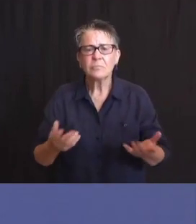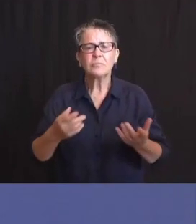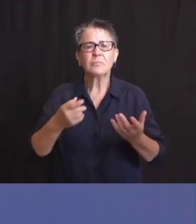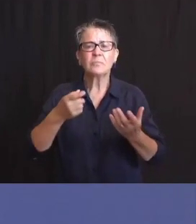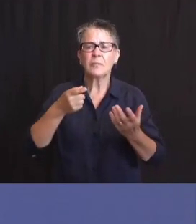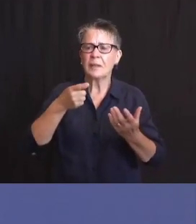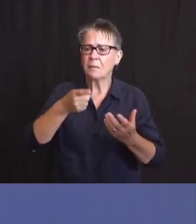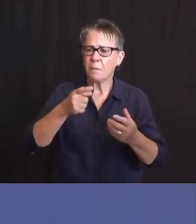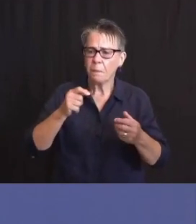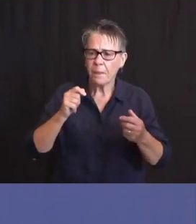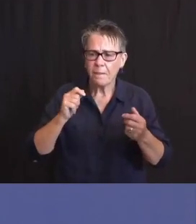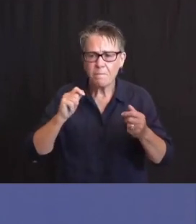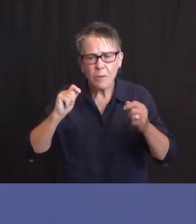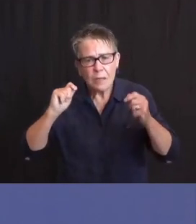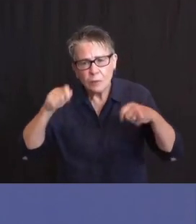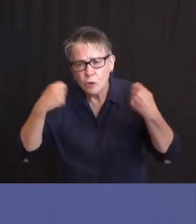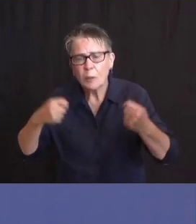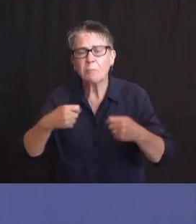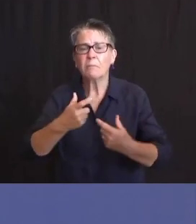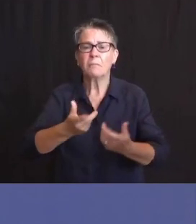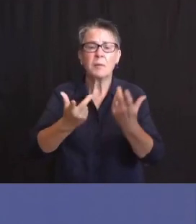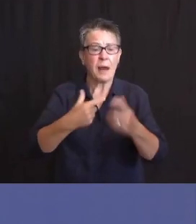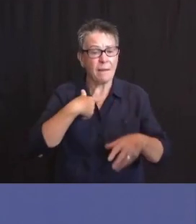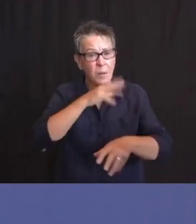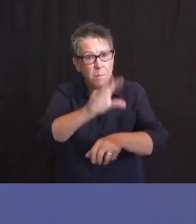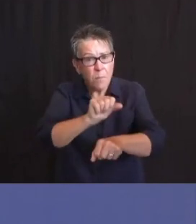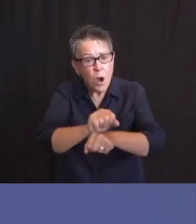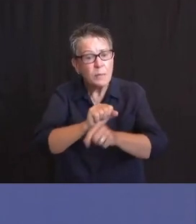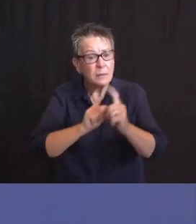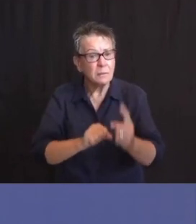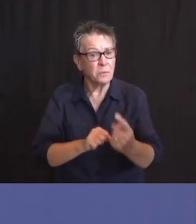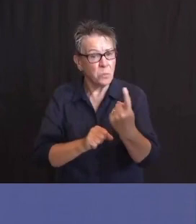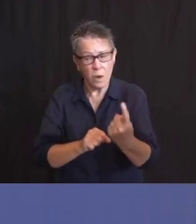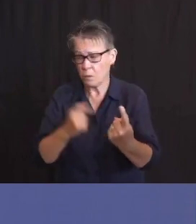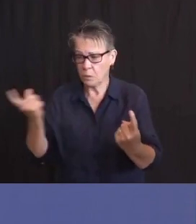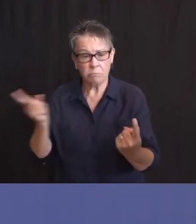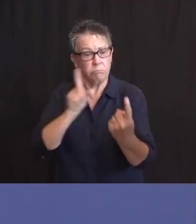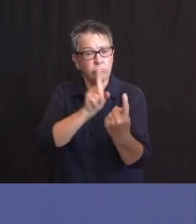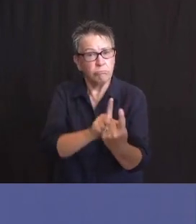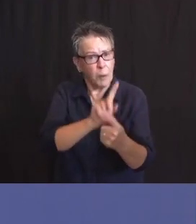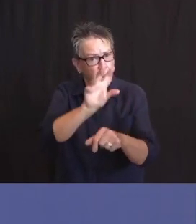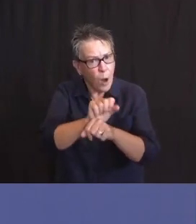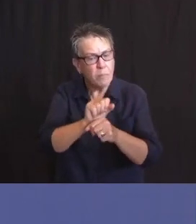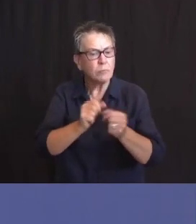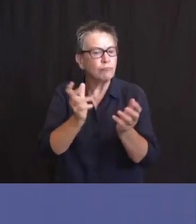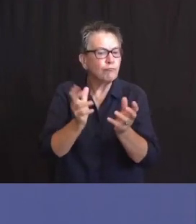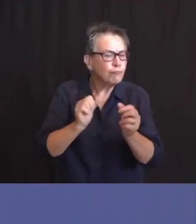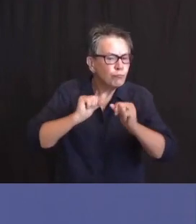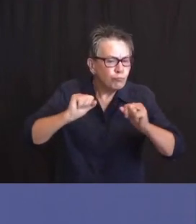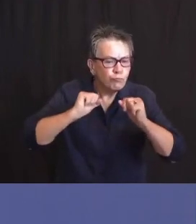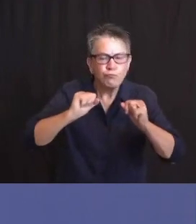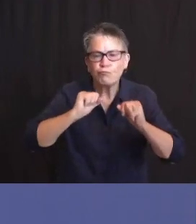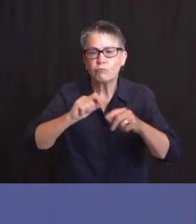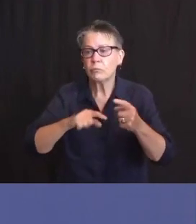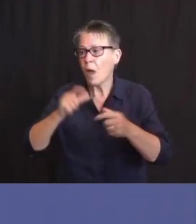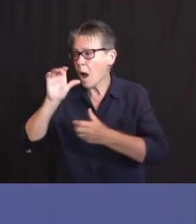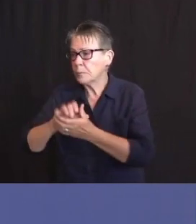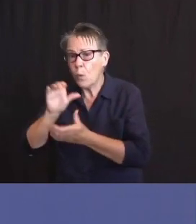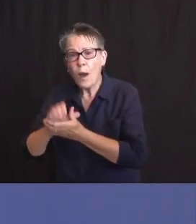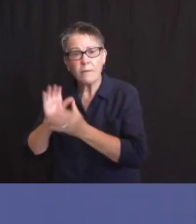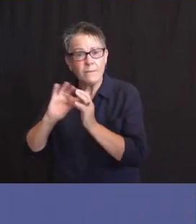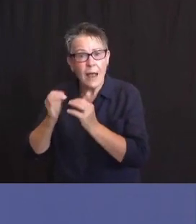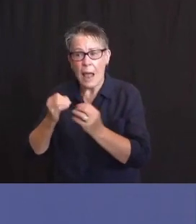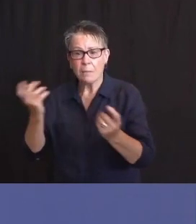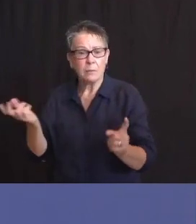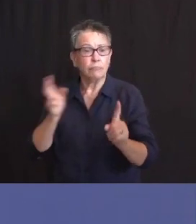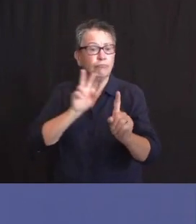same roof. And I hope, believe me, that we get to a better place. What are we looking at in terms of, Judy, I'm going to hit